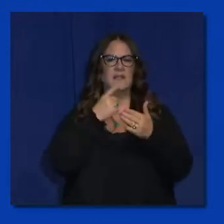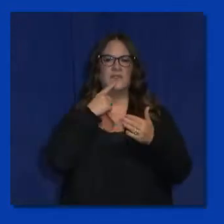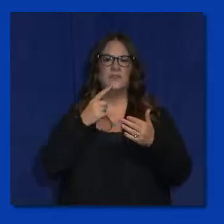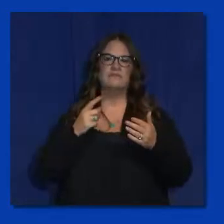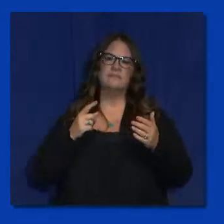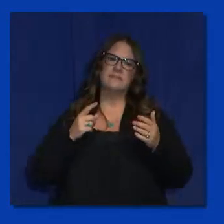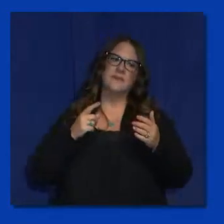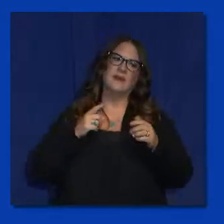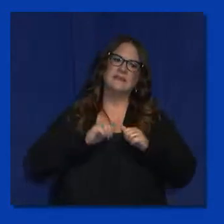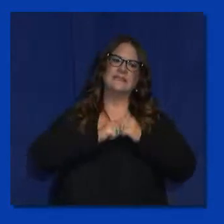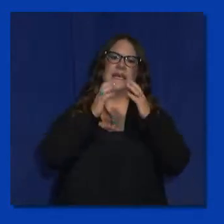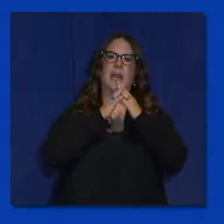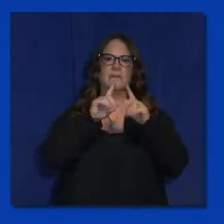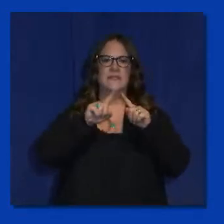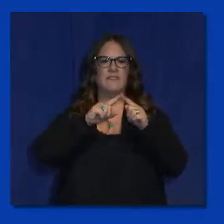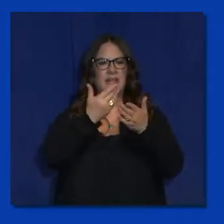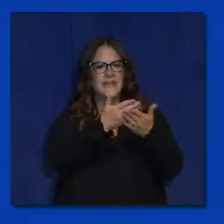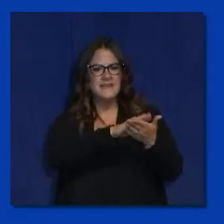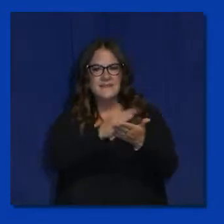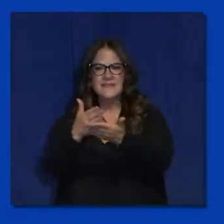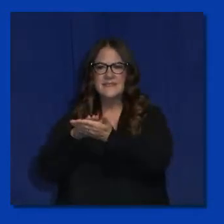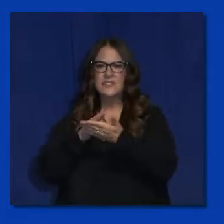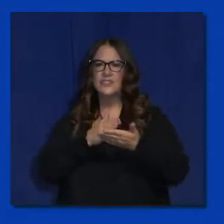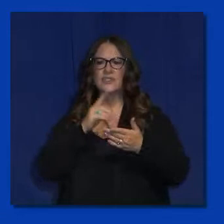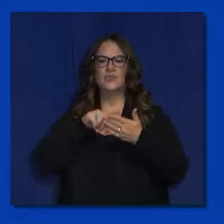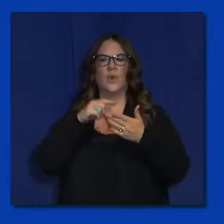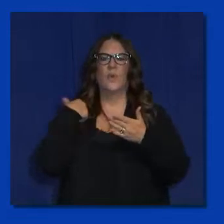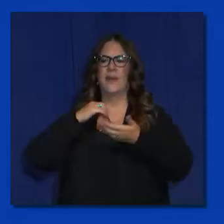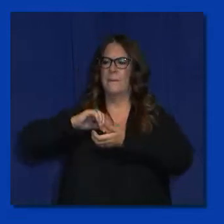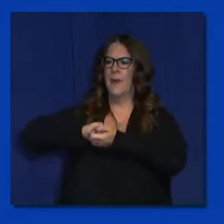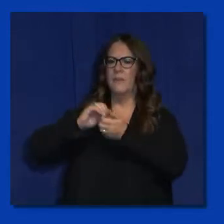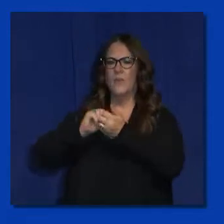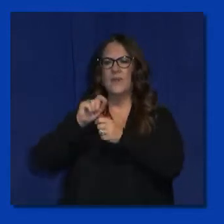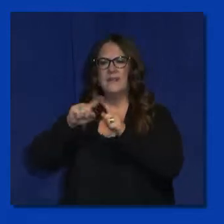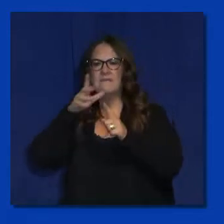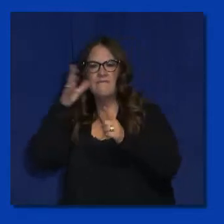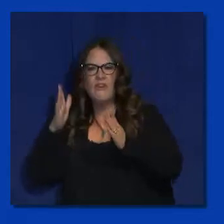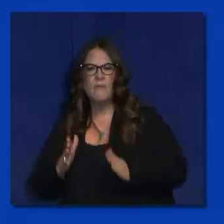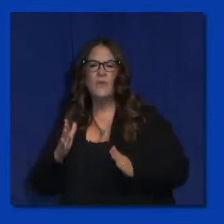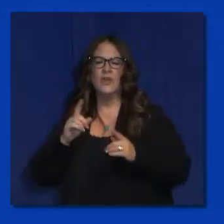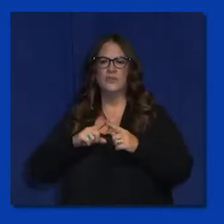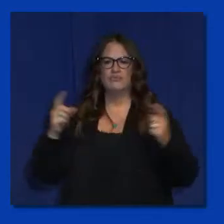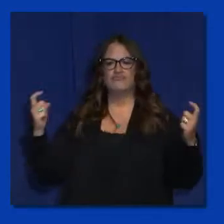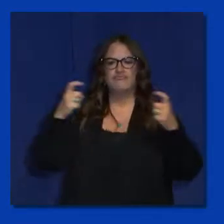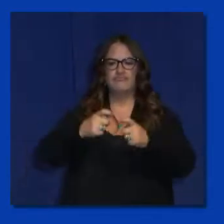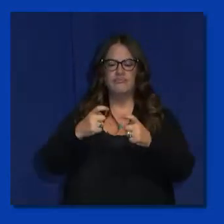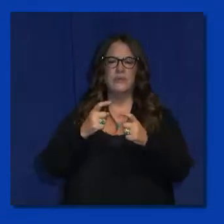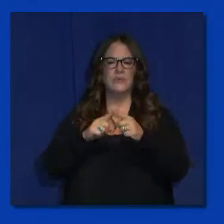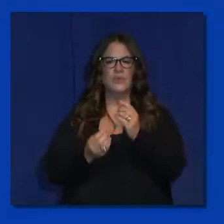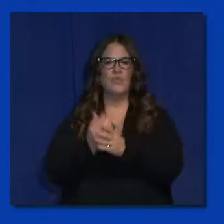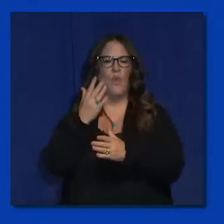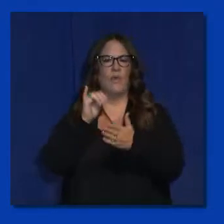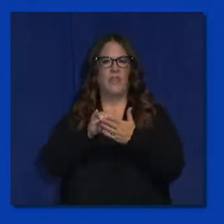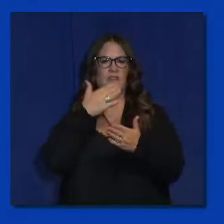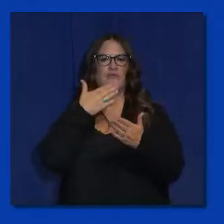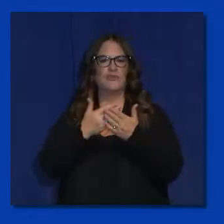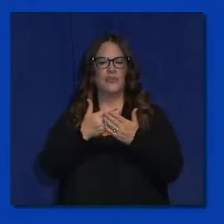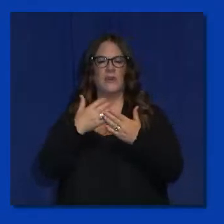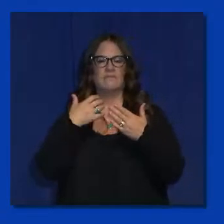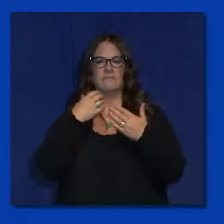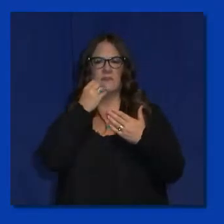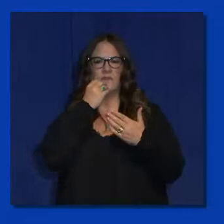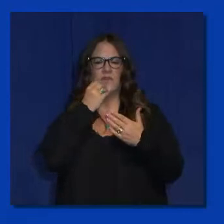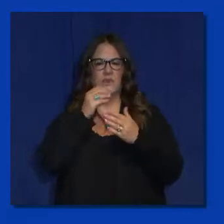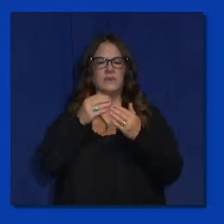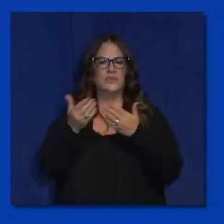food and provide more partnerships with our ag partners. So that's exciting. That's why we call it transforming public education.